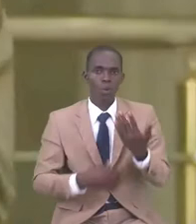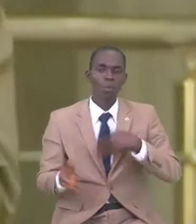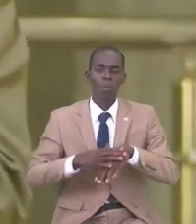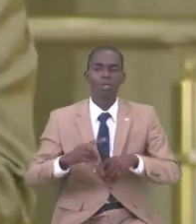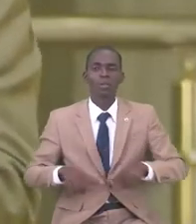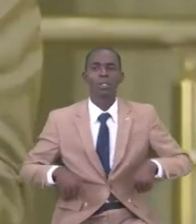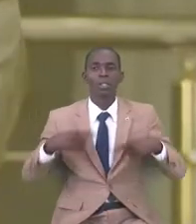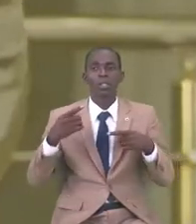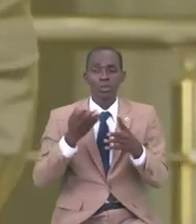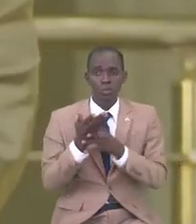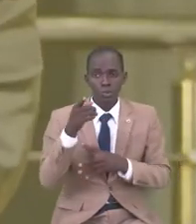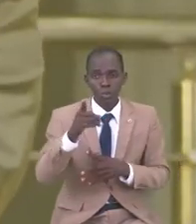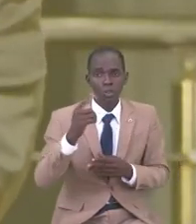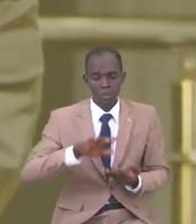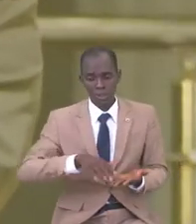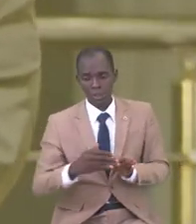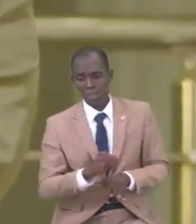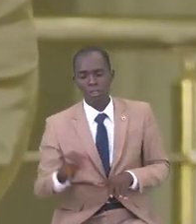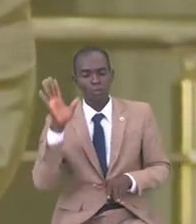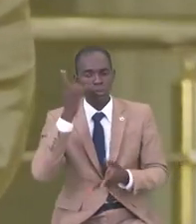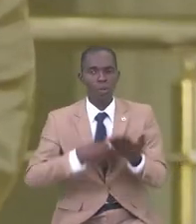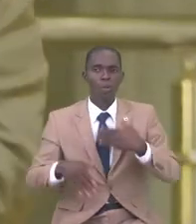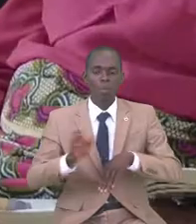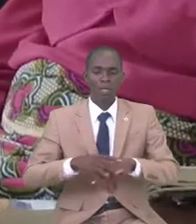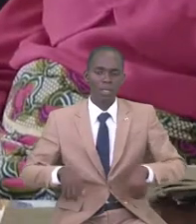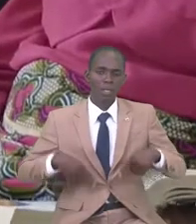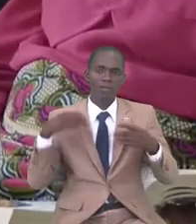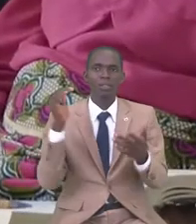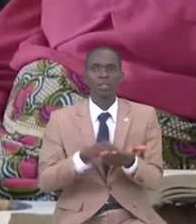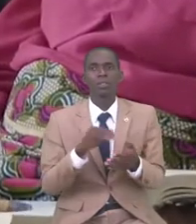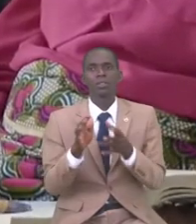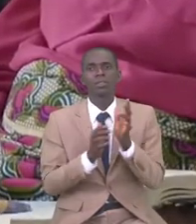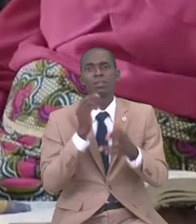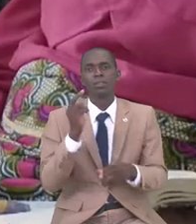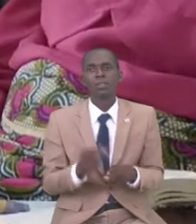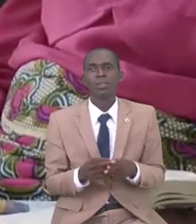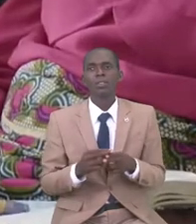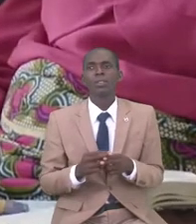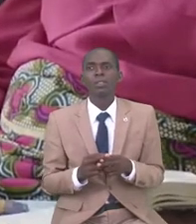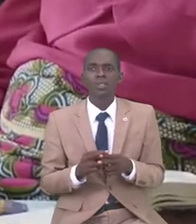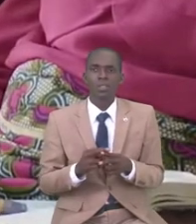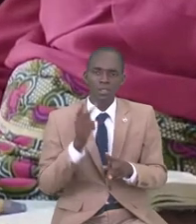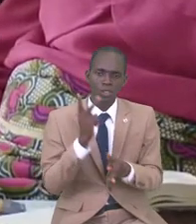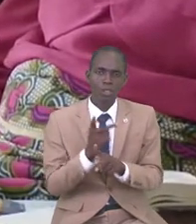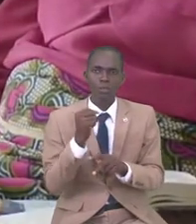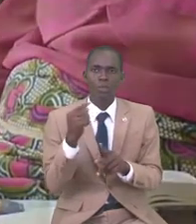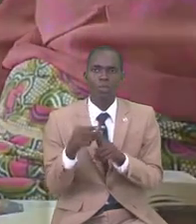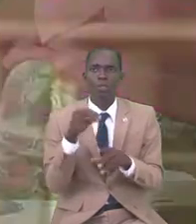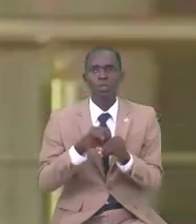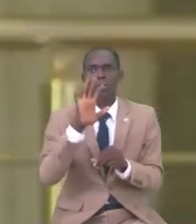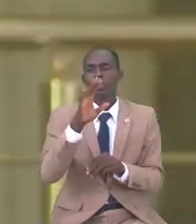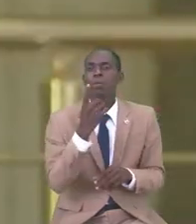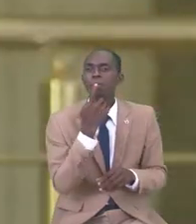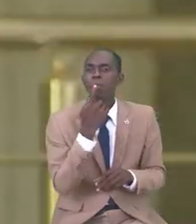you, the dying will come alive again. Keep the word in your mouth. Don't